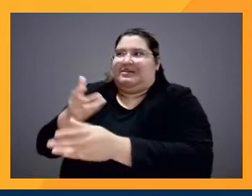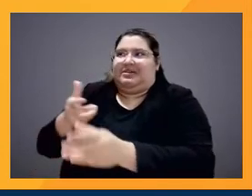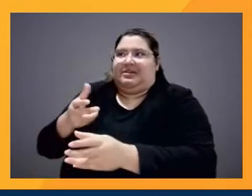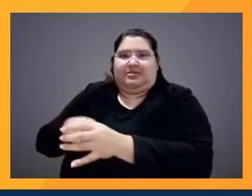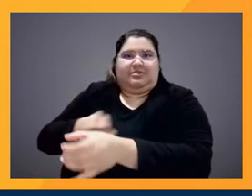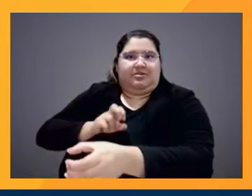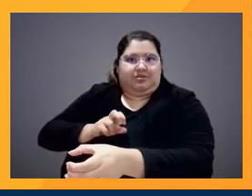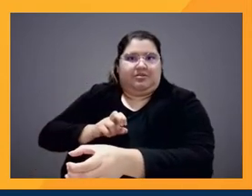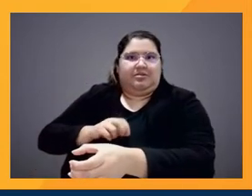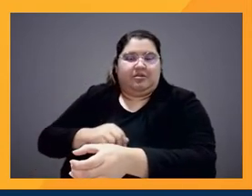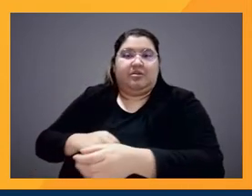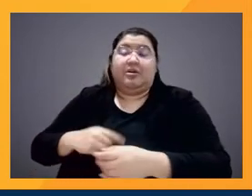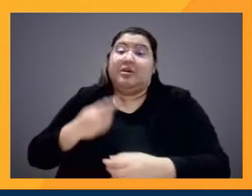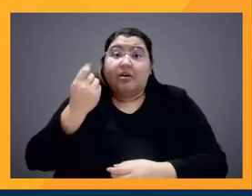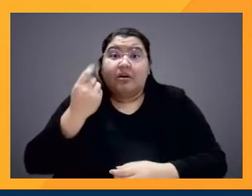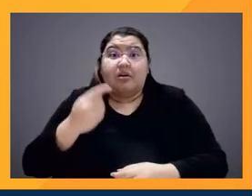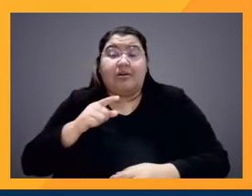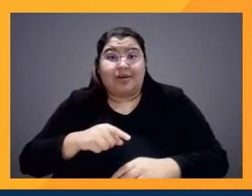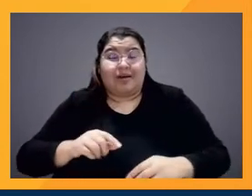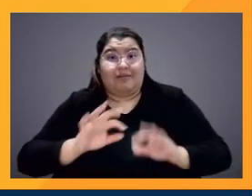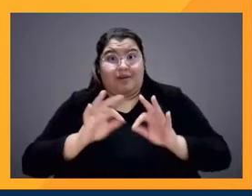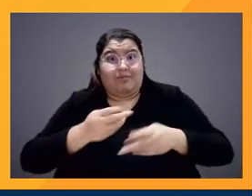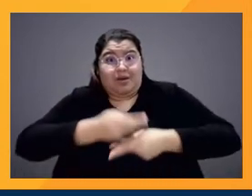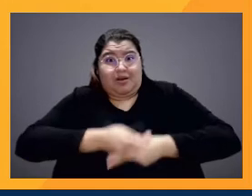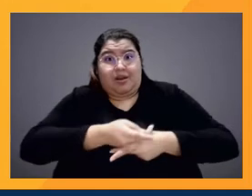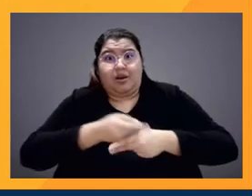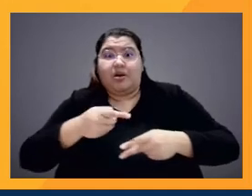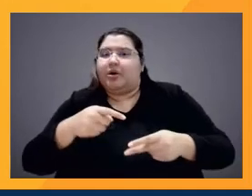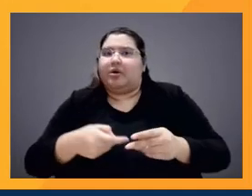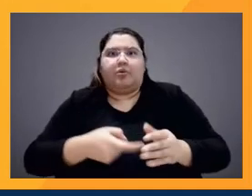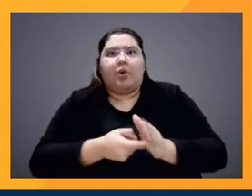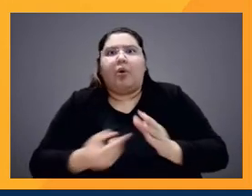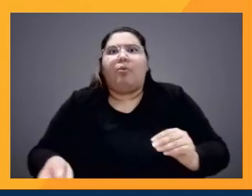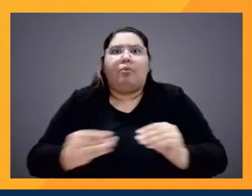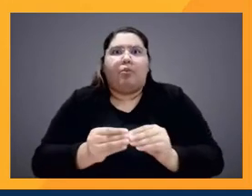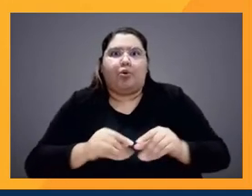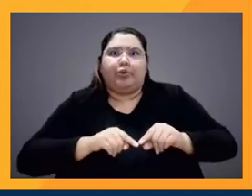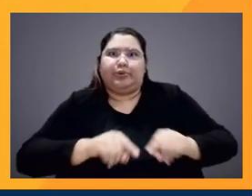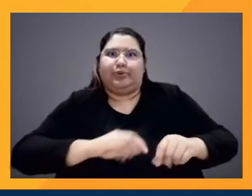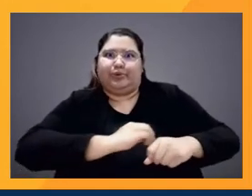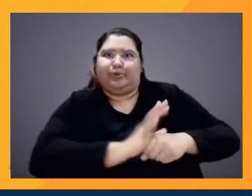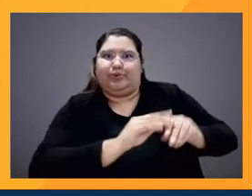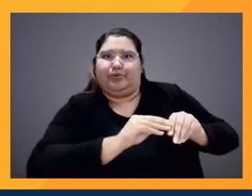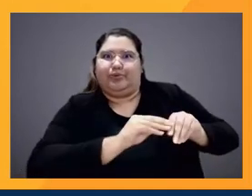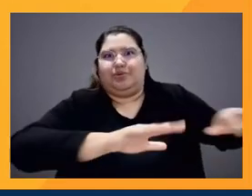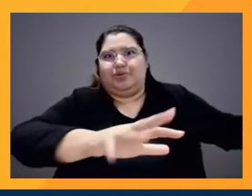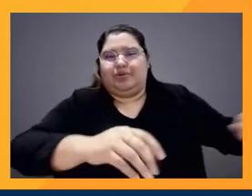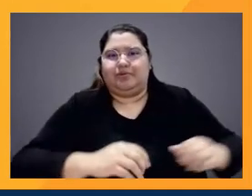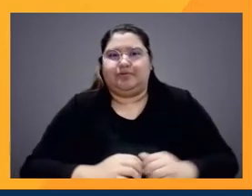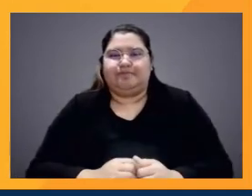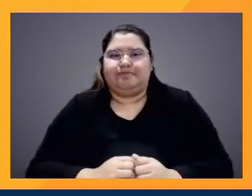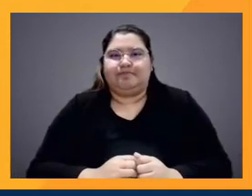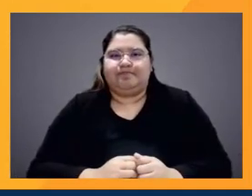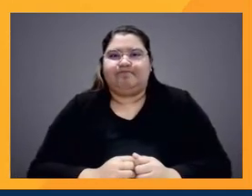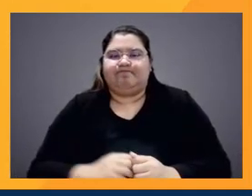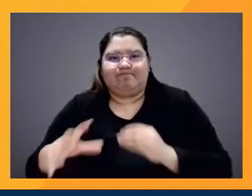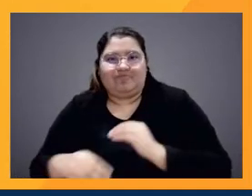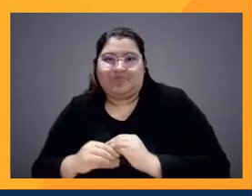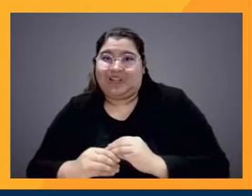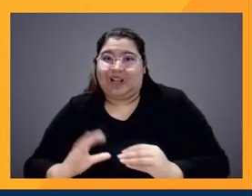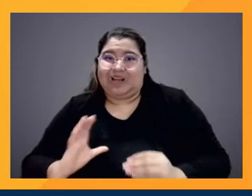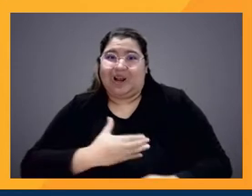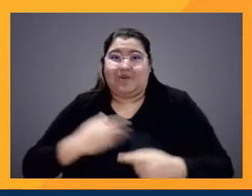off-ramp from a job, because you're let go on account of age discrimination, has been to start your own business. And during pandemic, that's